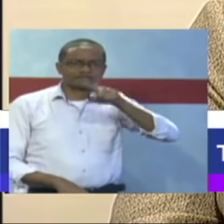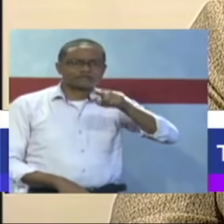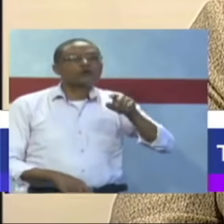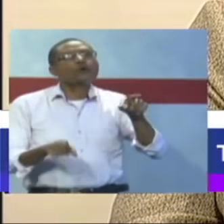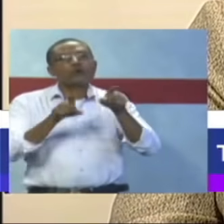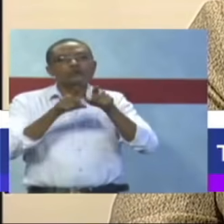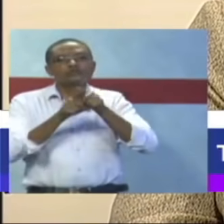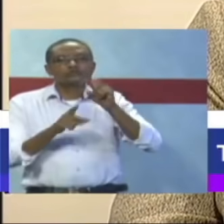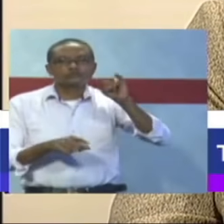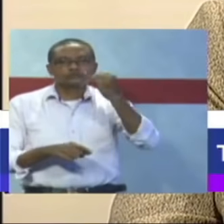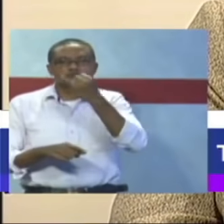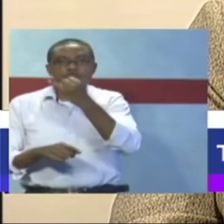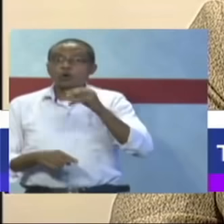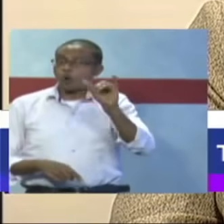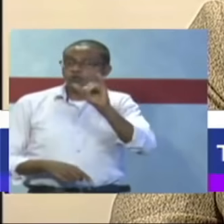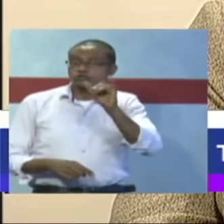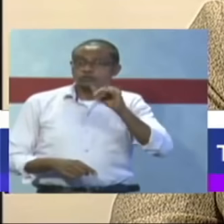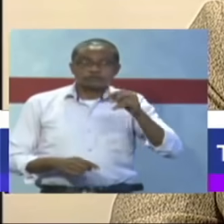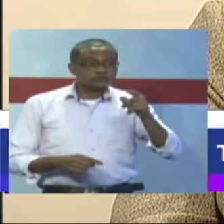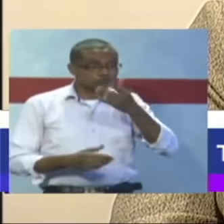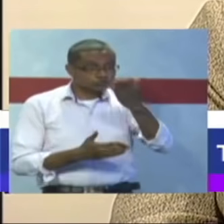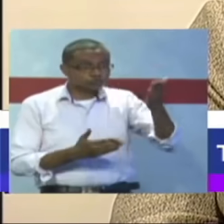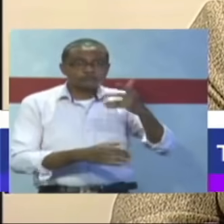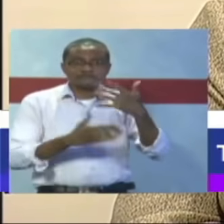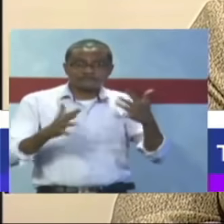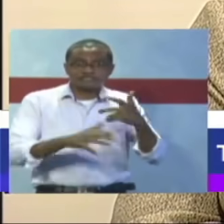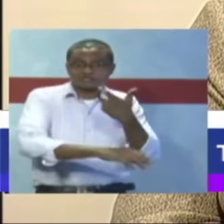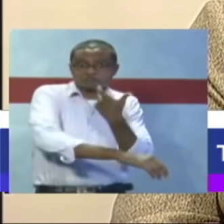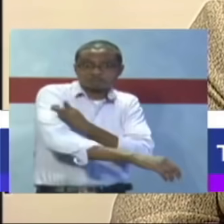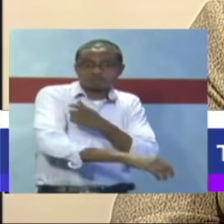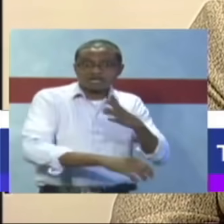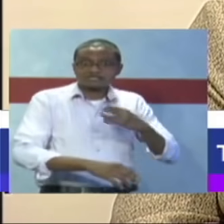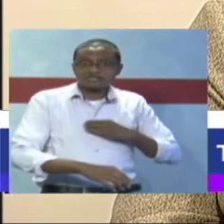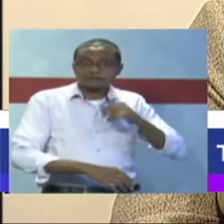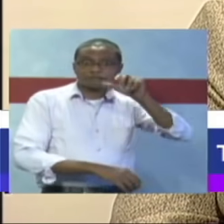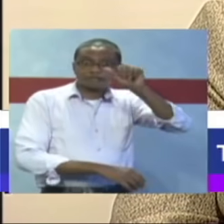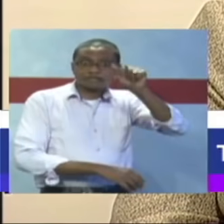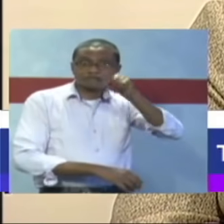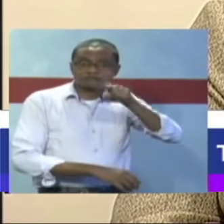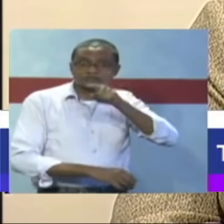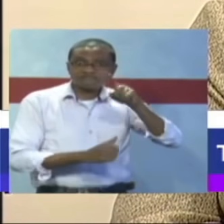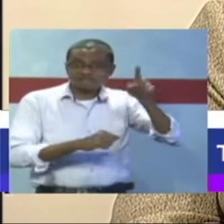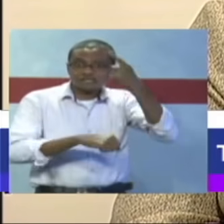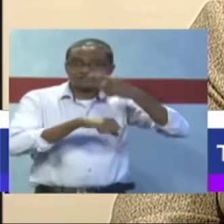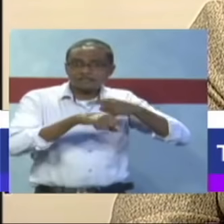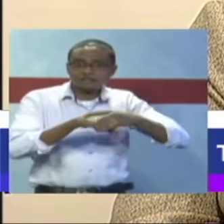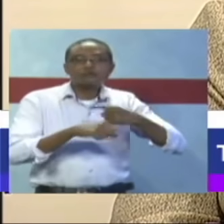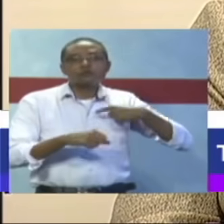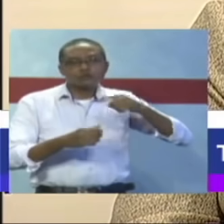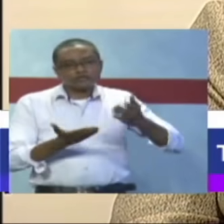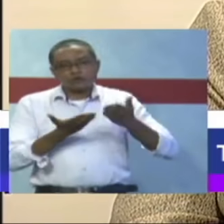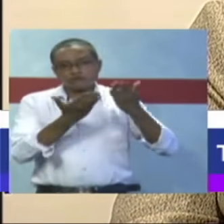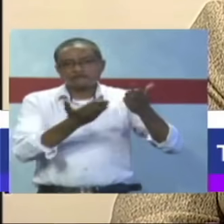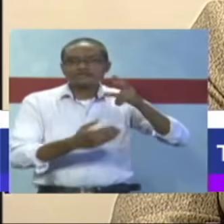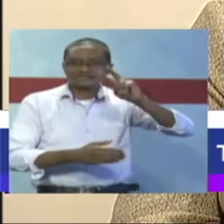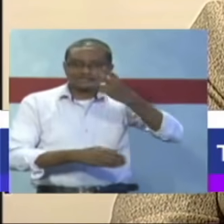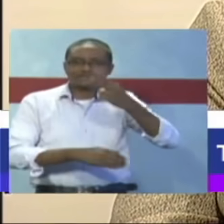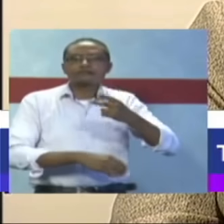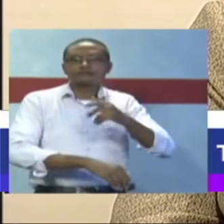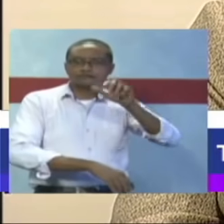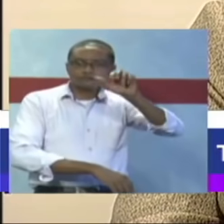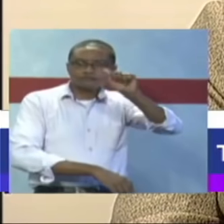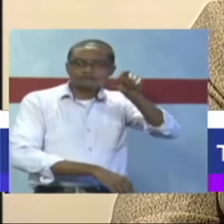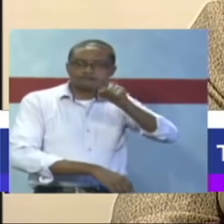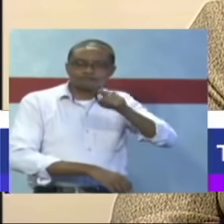also administering the second dose of the AstraZeneca vaccine. So we are open, we are available, we are accessible.